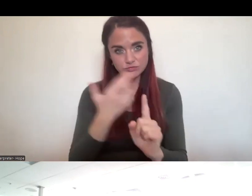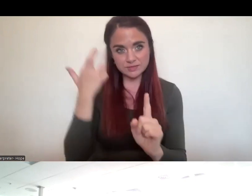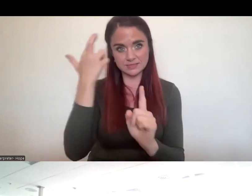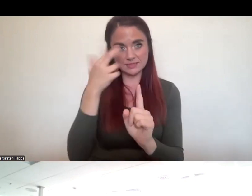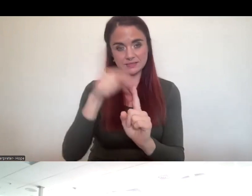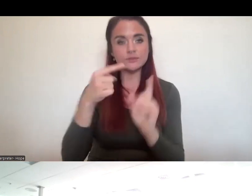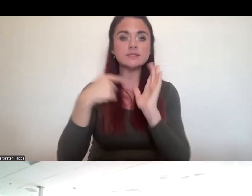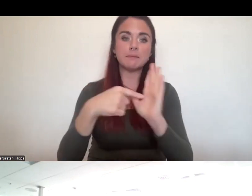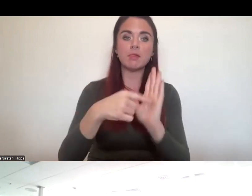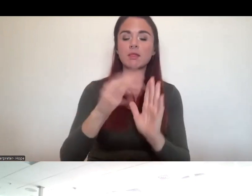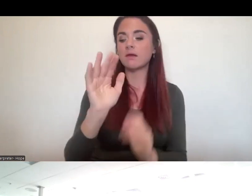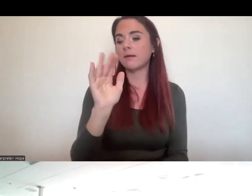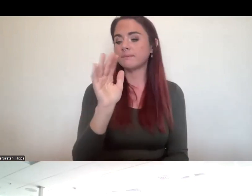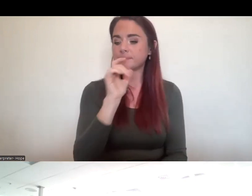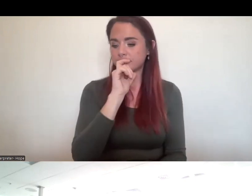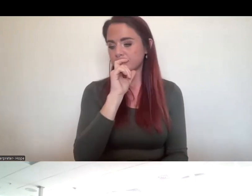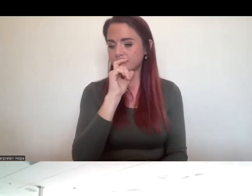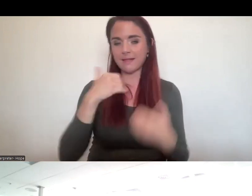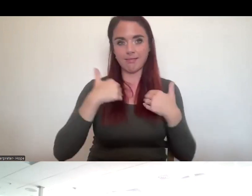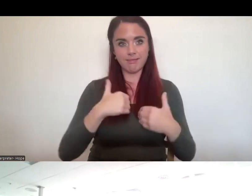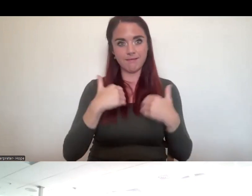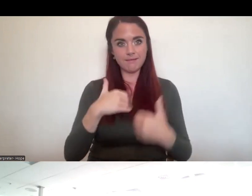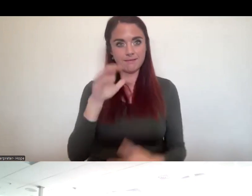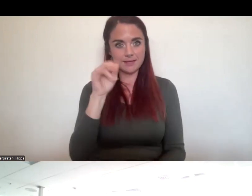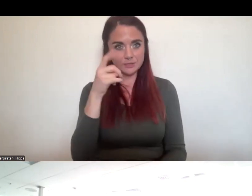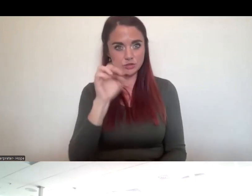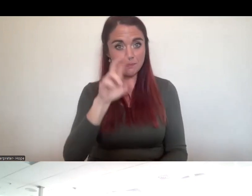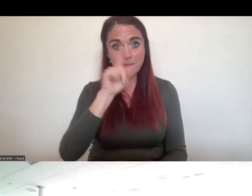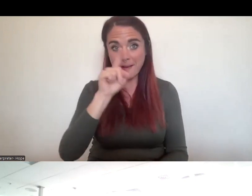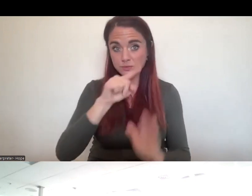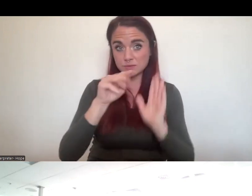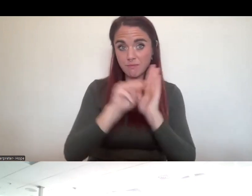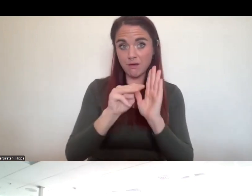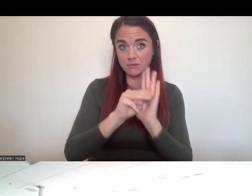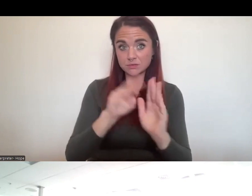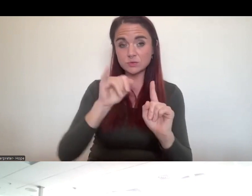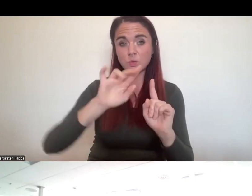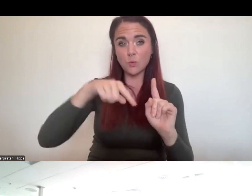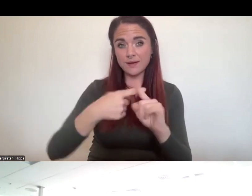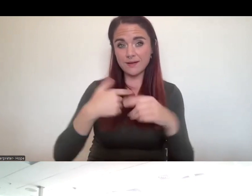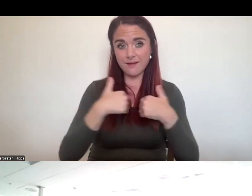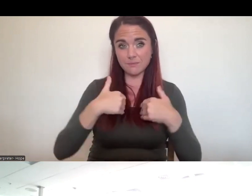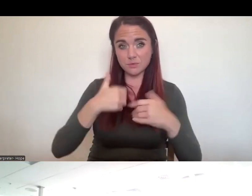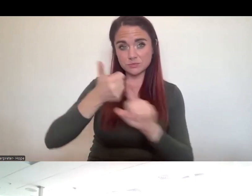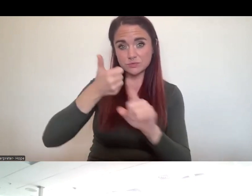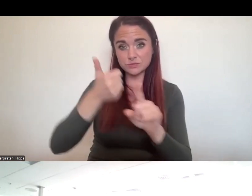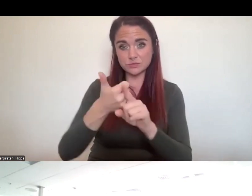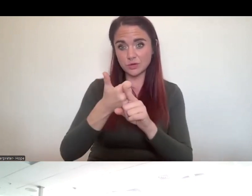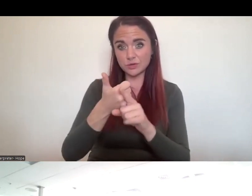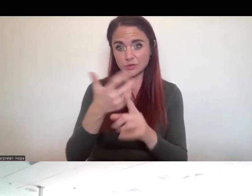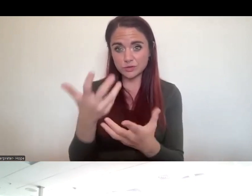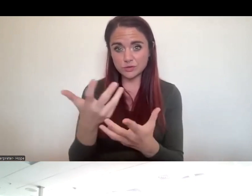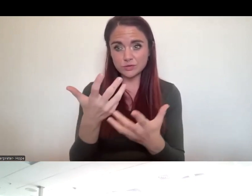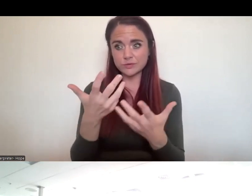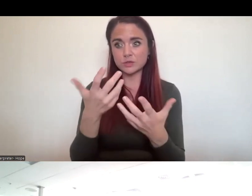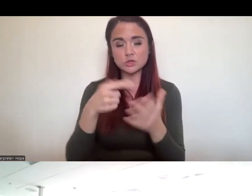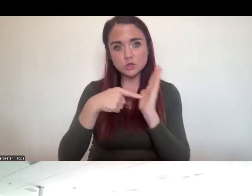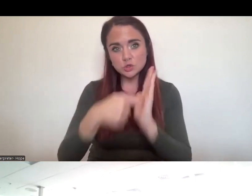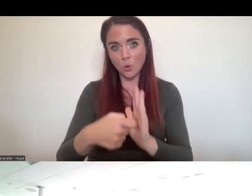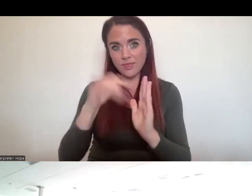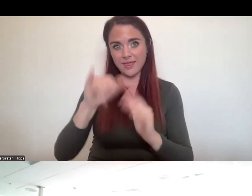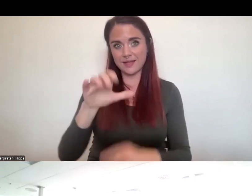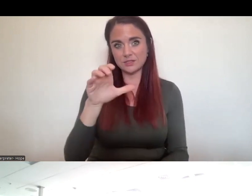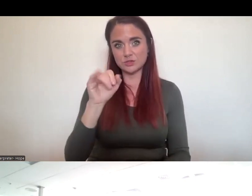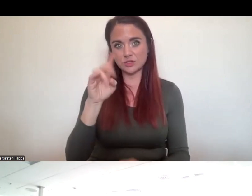for example, in lung cancer, like mouse models, when the animals are like show circadian disruption, the